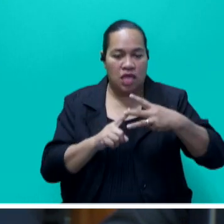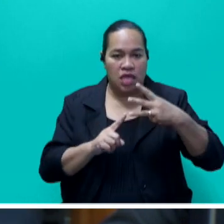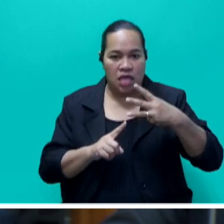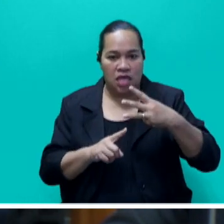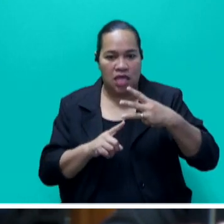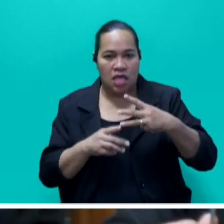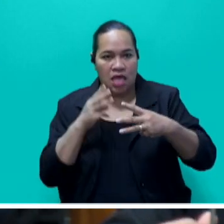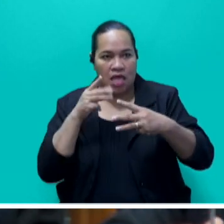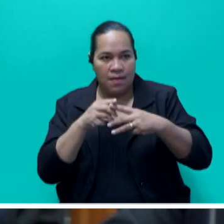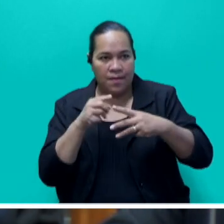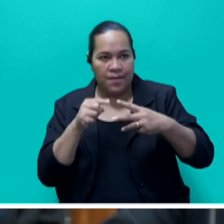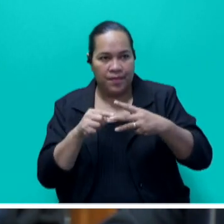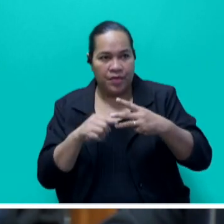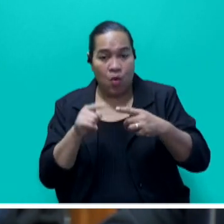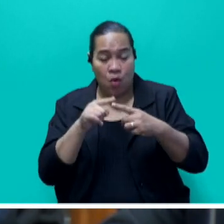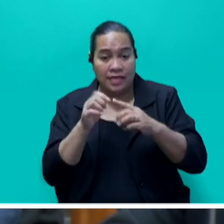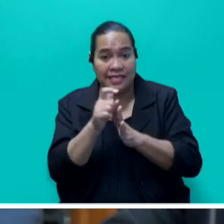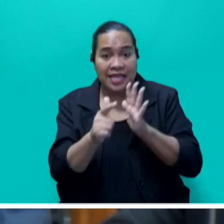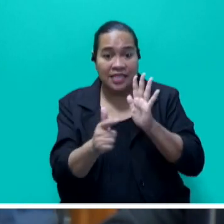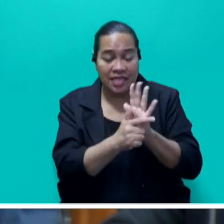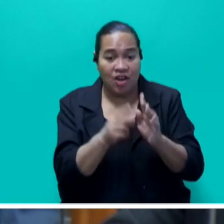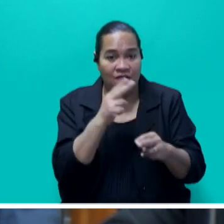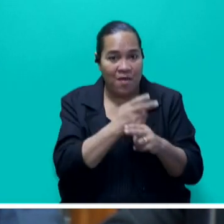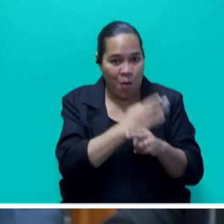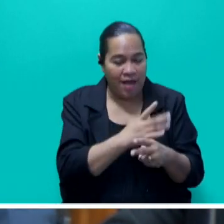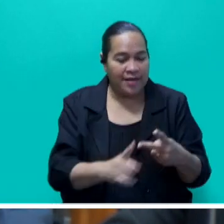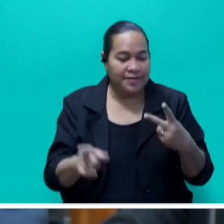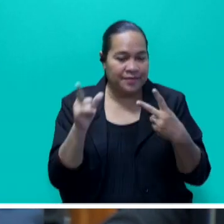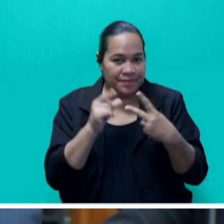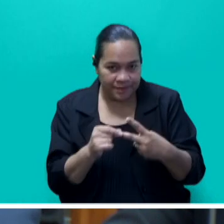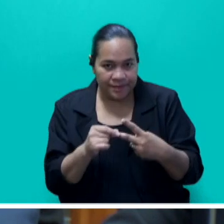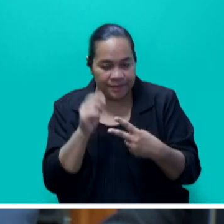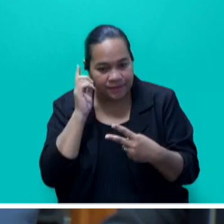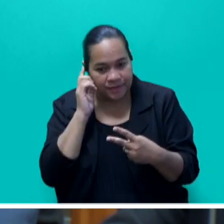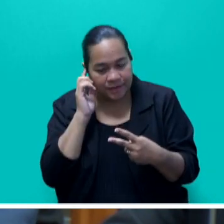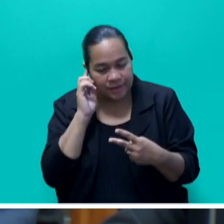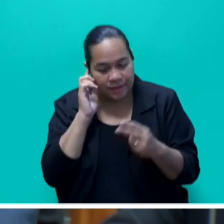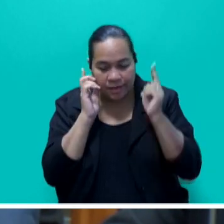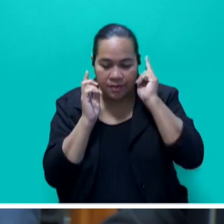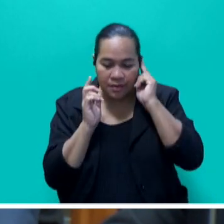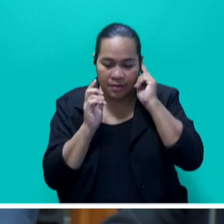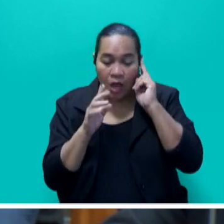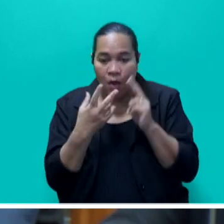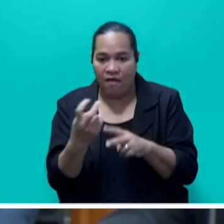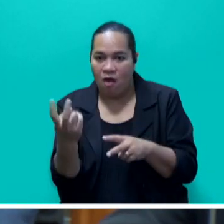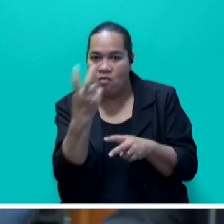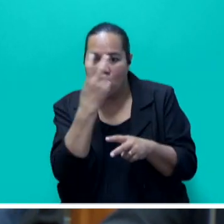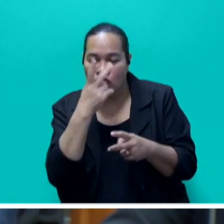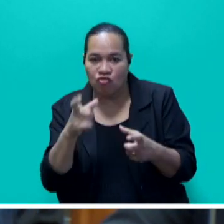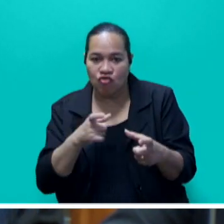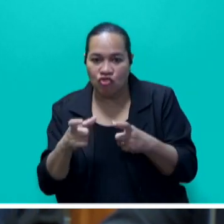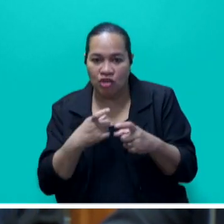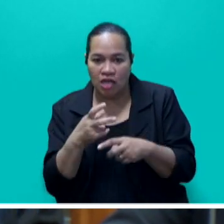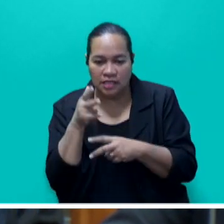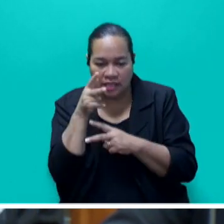three main headings. One is the legislative framework. Then we have monitoring, control,